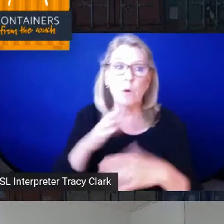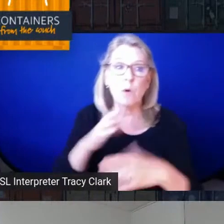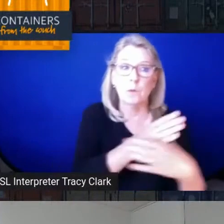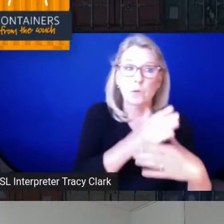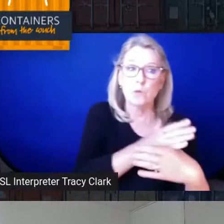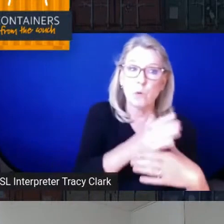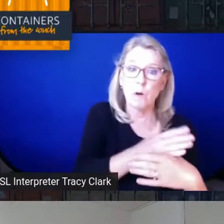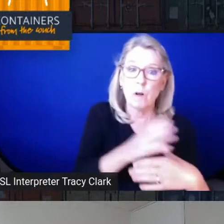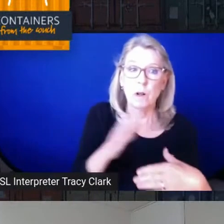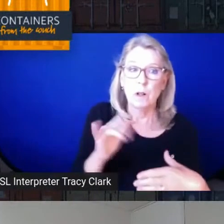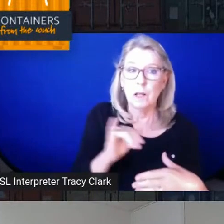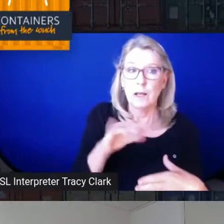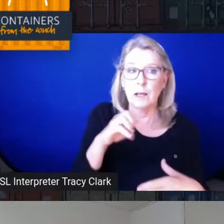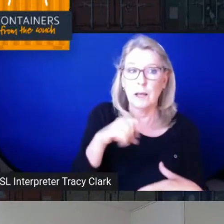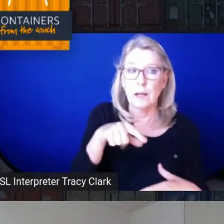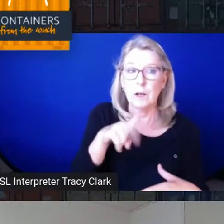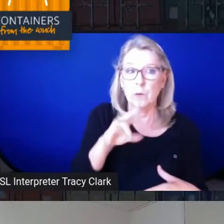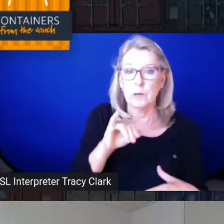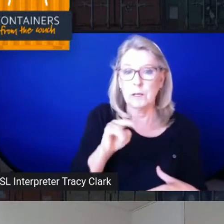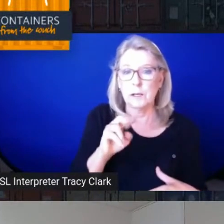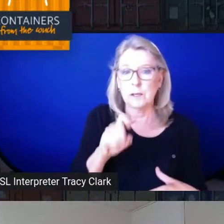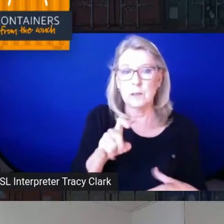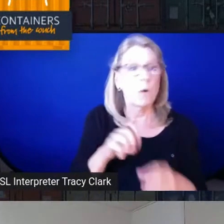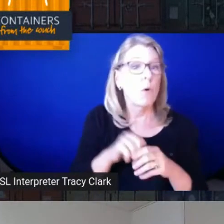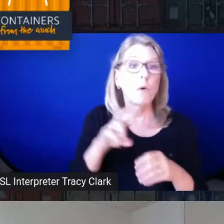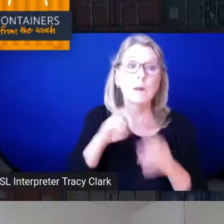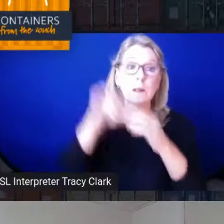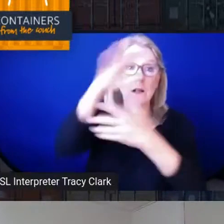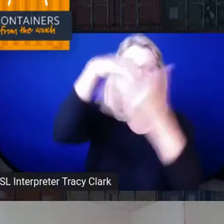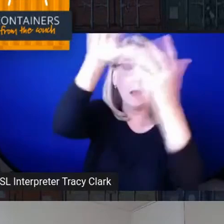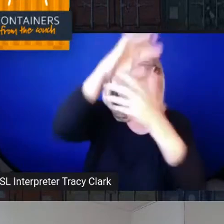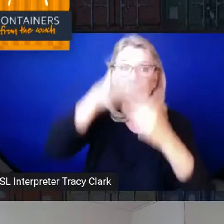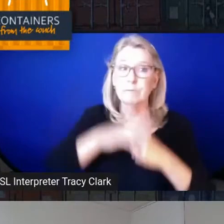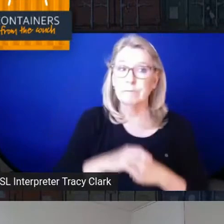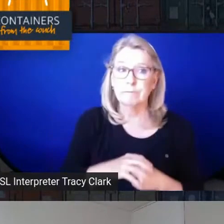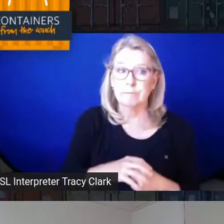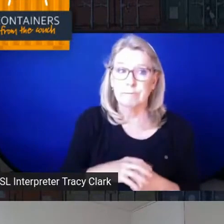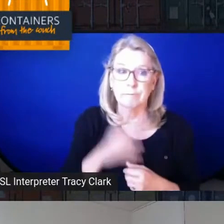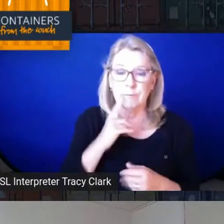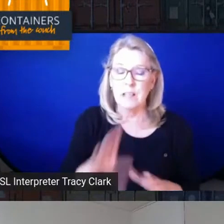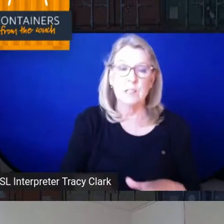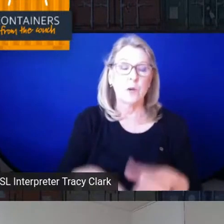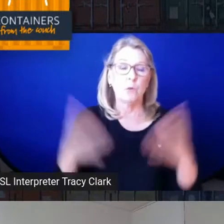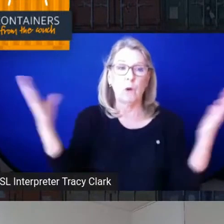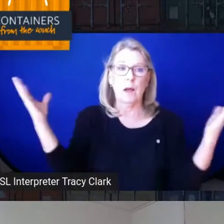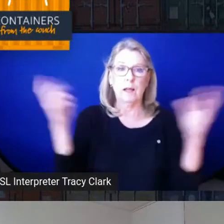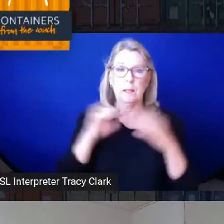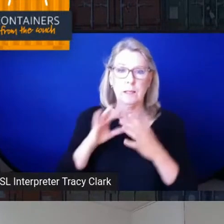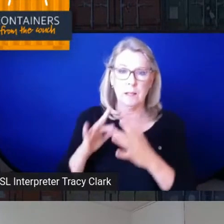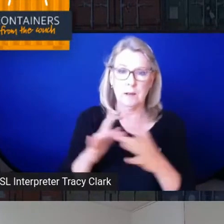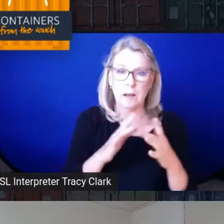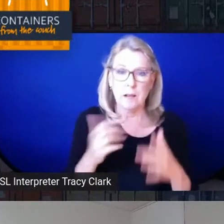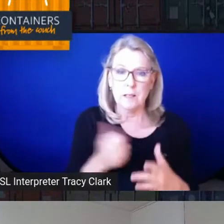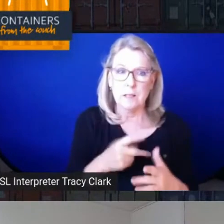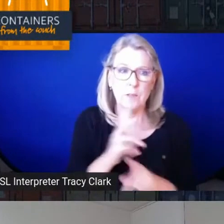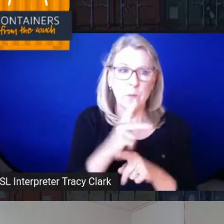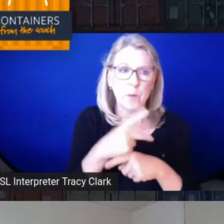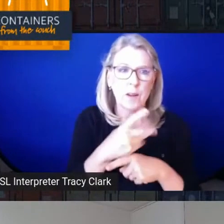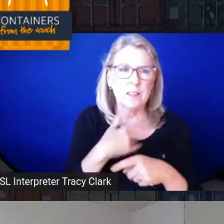And so I think that's just widened the market for enterprises who frankly have a lot of physical infrastructures throughout their enterprise data